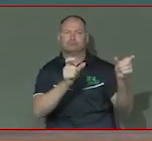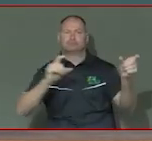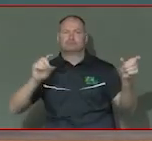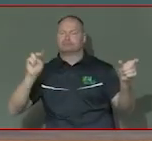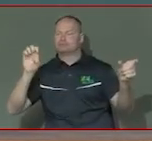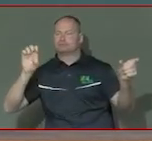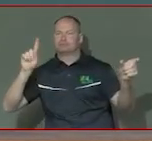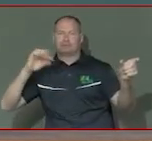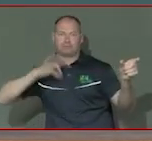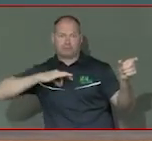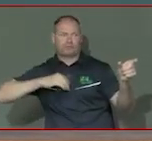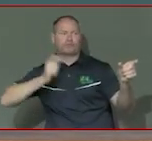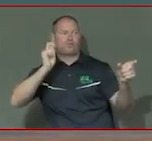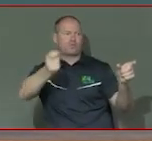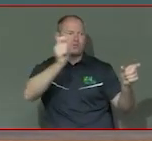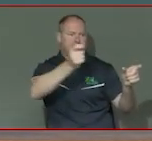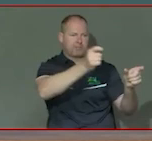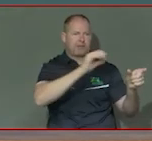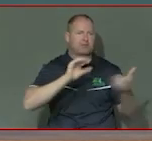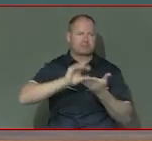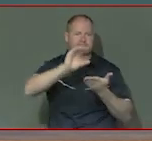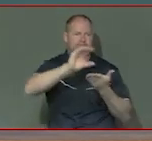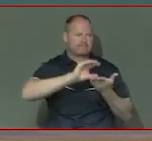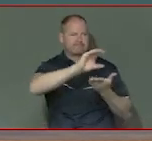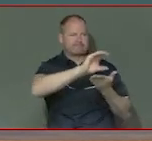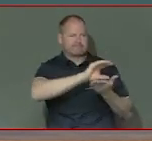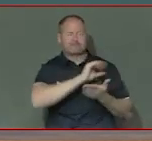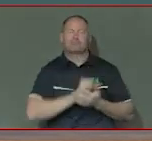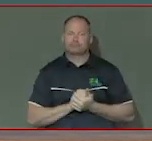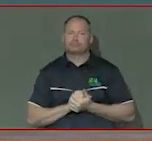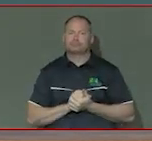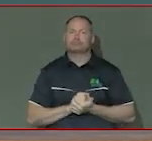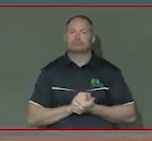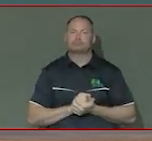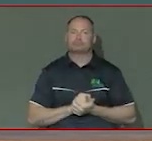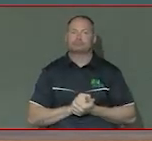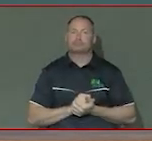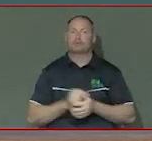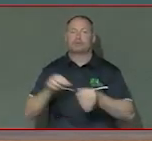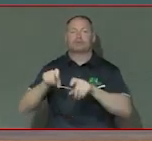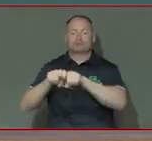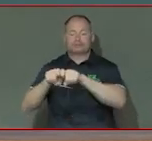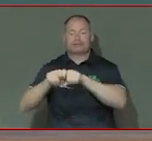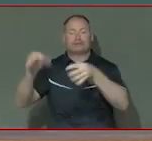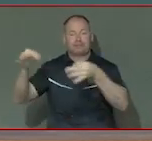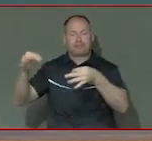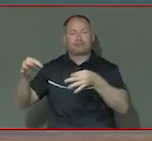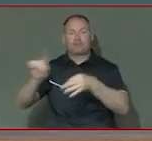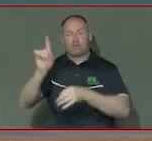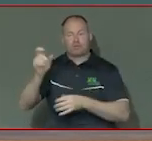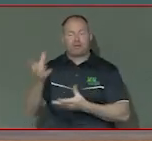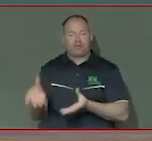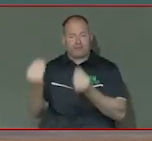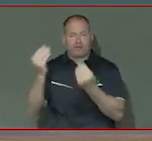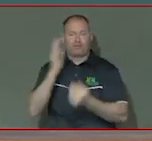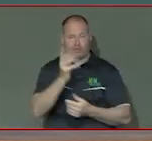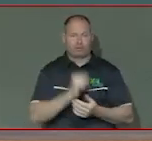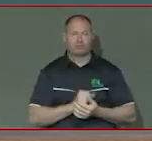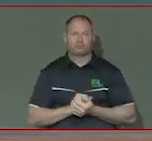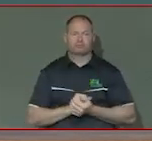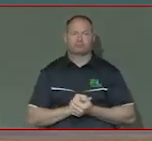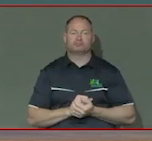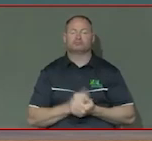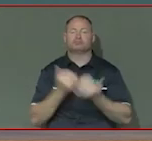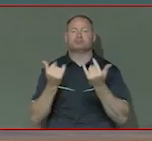on your formula sheet, but it's nearly in every question. This is your dividends divided by your